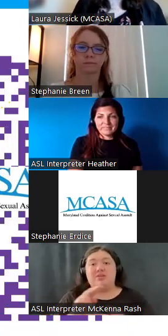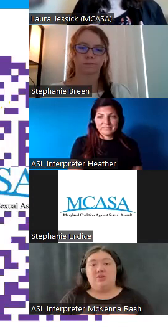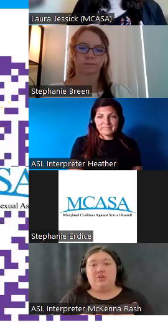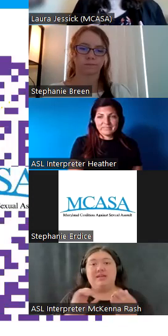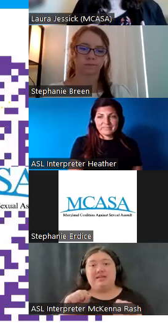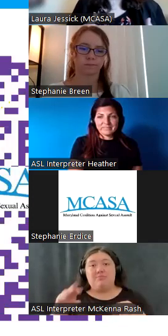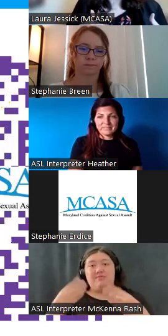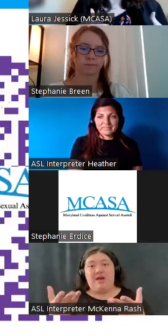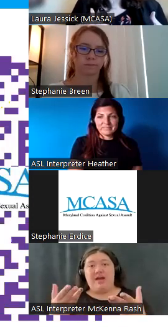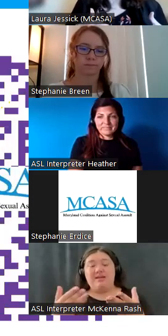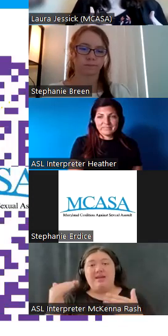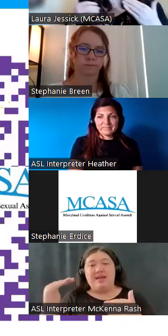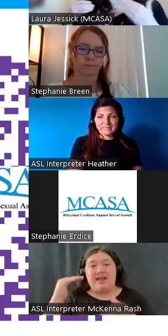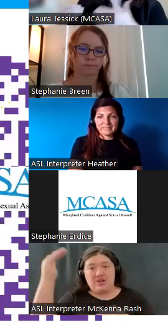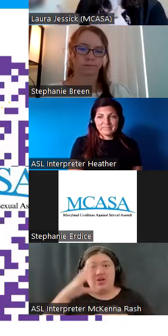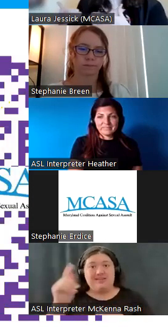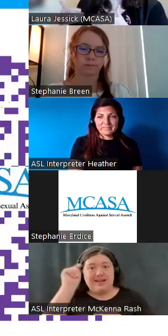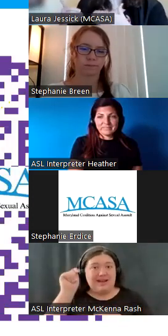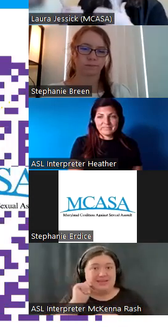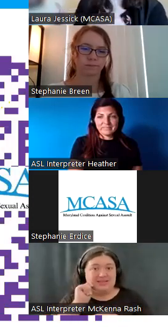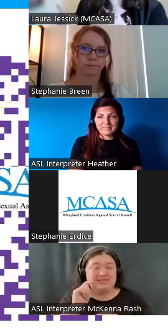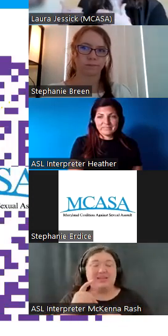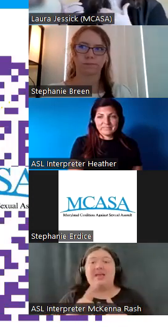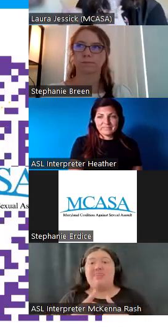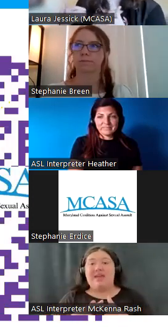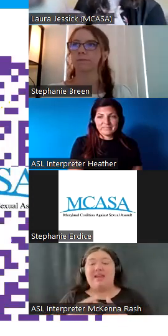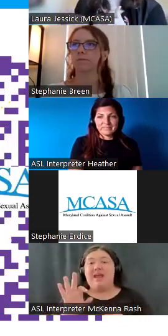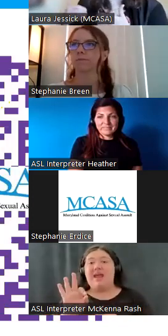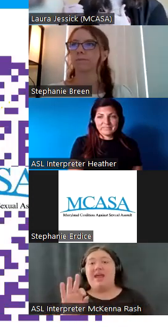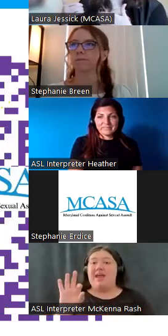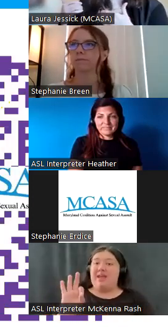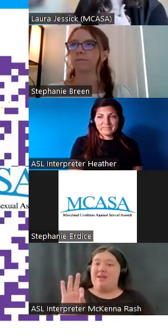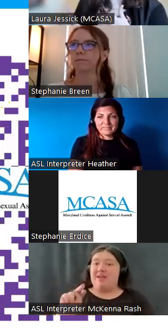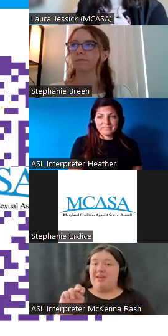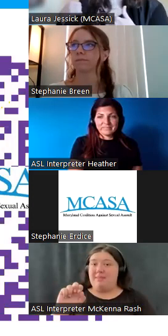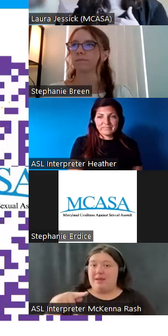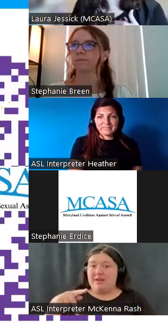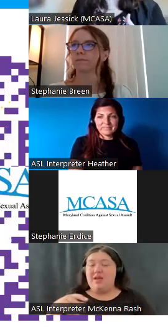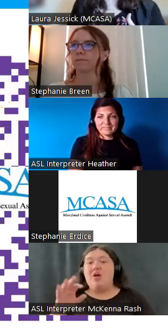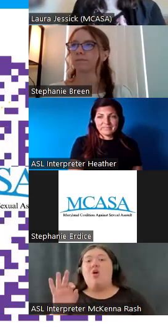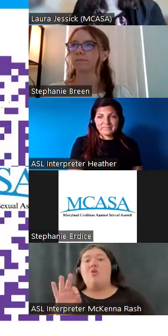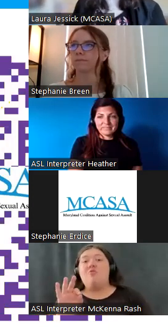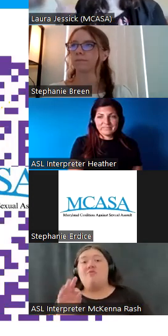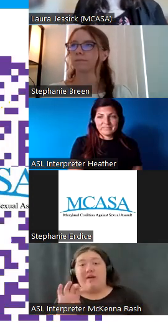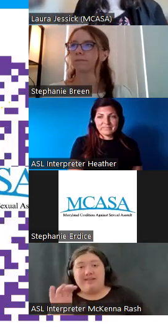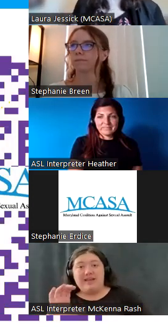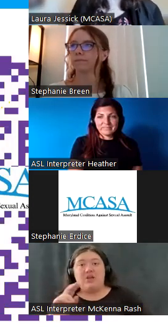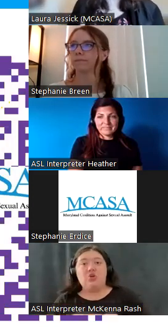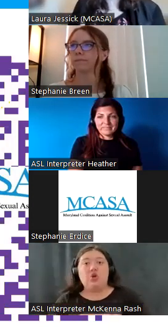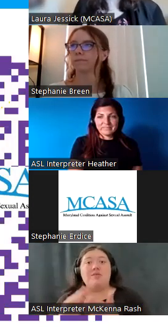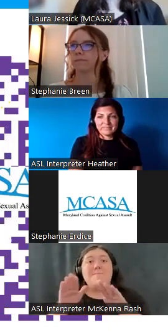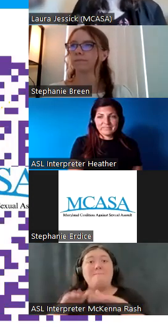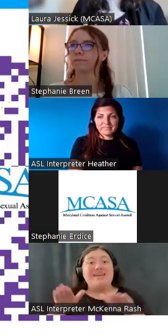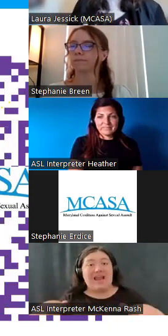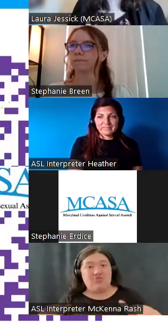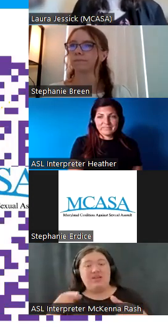adults and adolescents. And then FNEP, or forensic nurse examiner pediatrics, is nurses that are